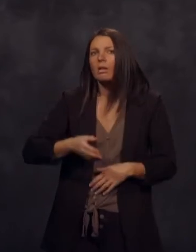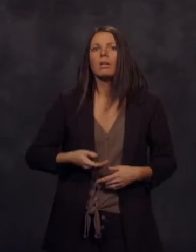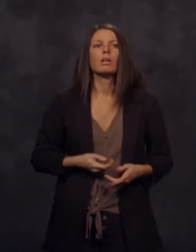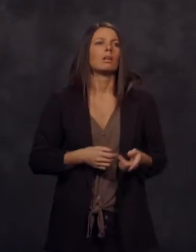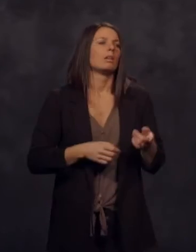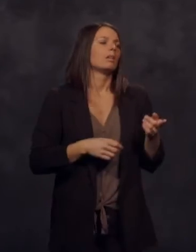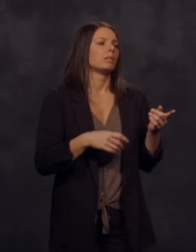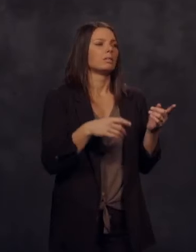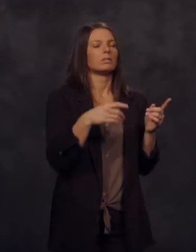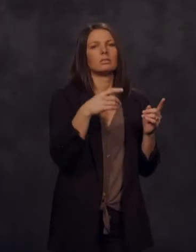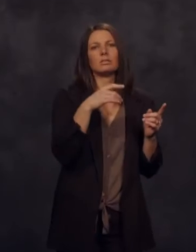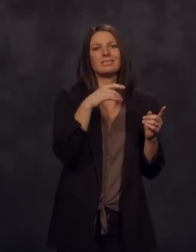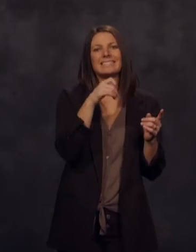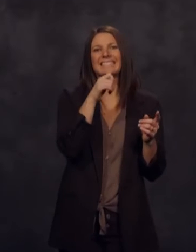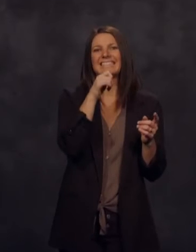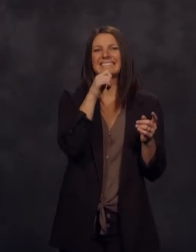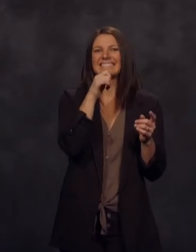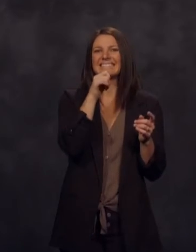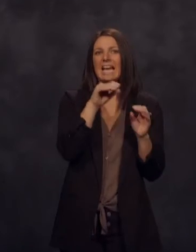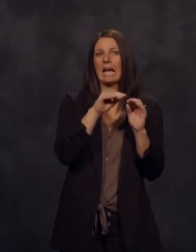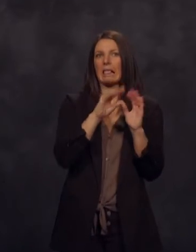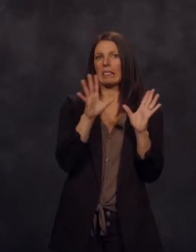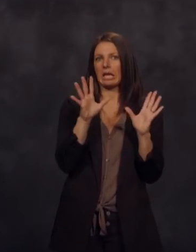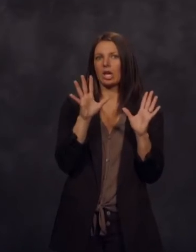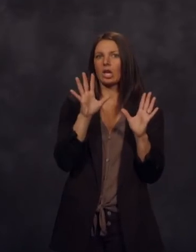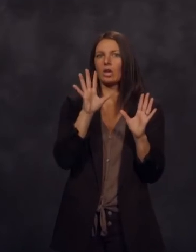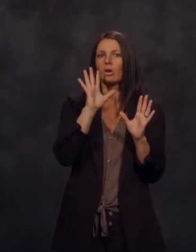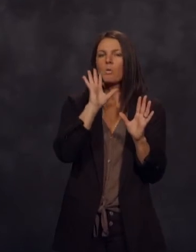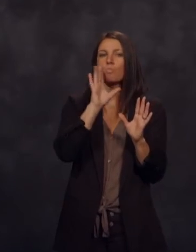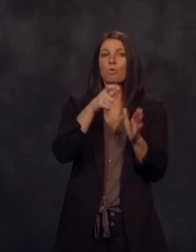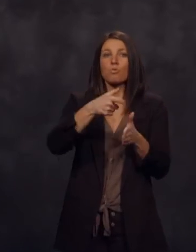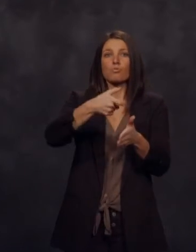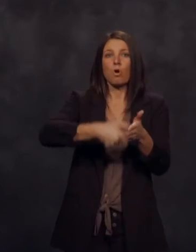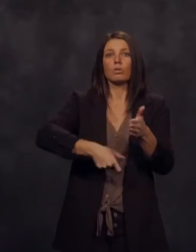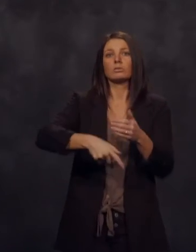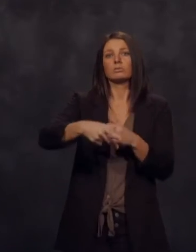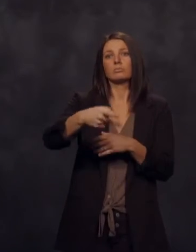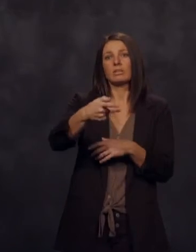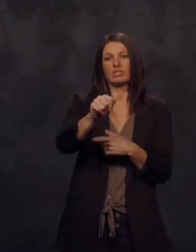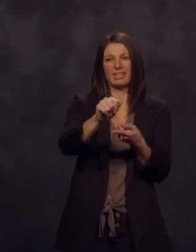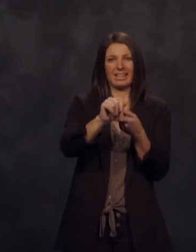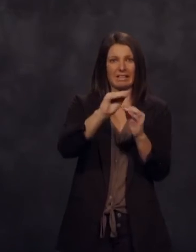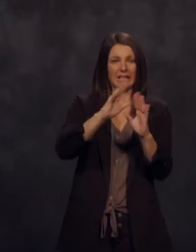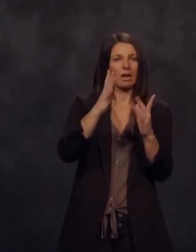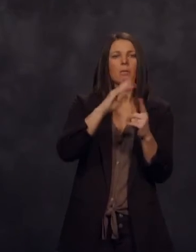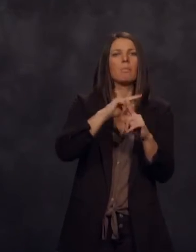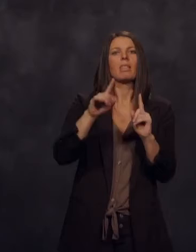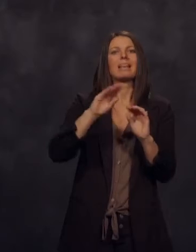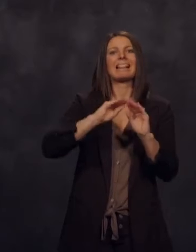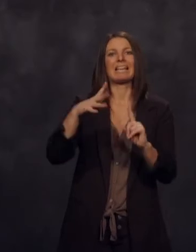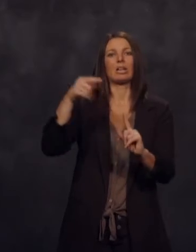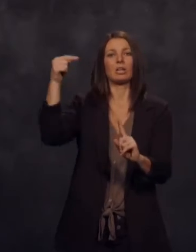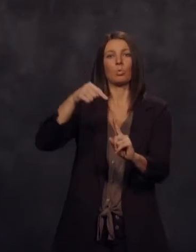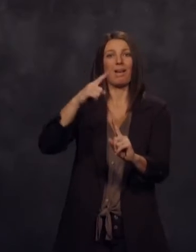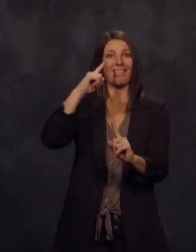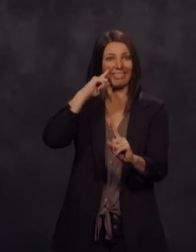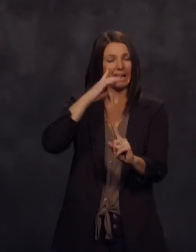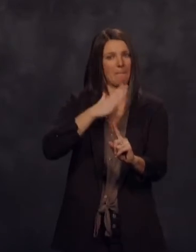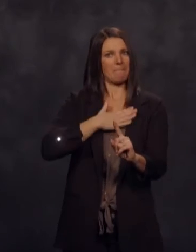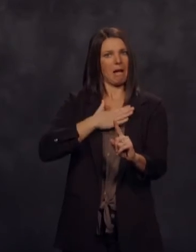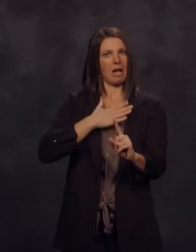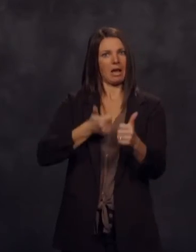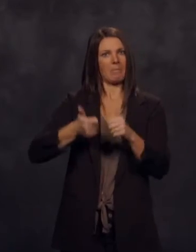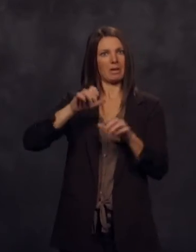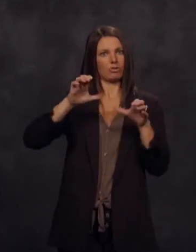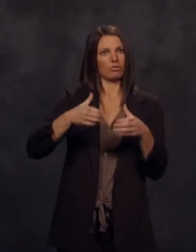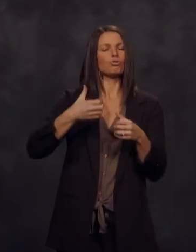It's not clear how much this is, if anything, it's going to cost the Commonwealth. It's just really a clarification on what I think, at least in my